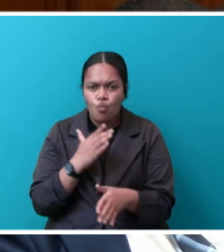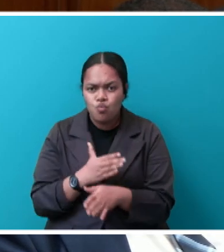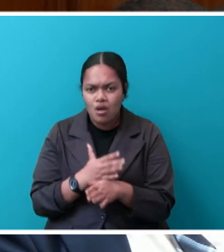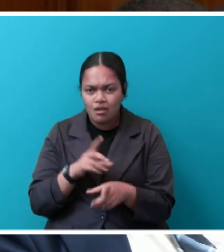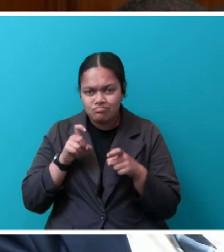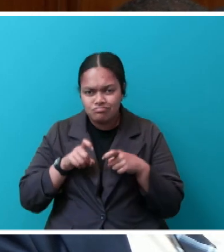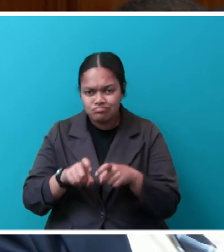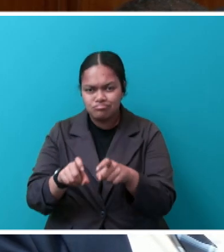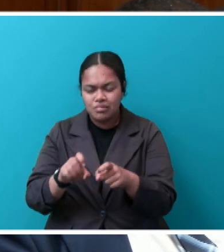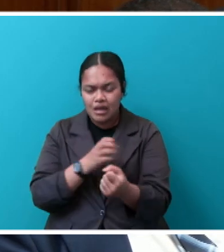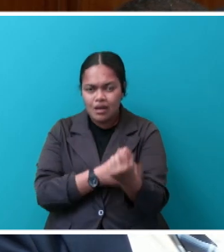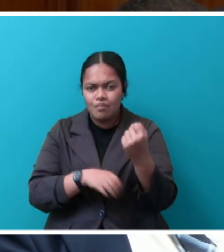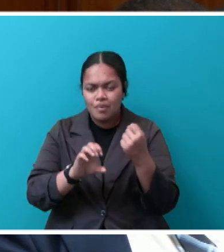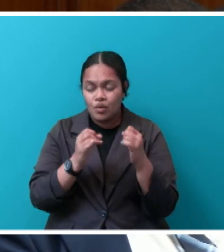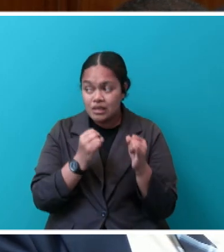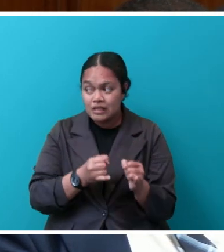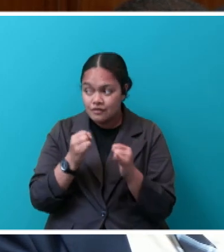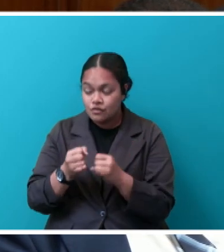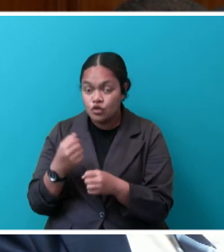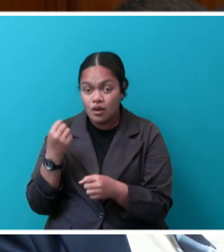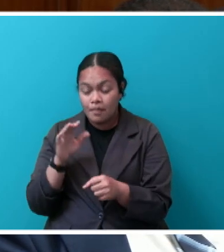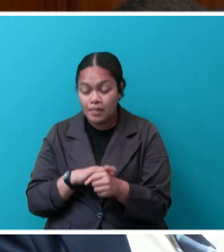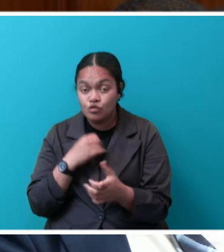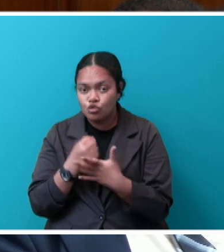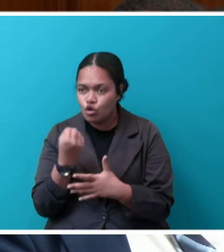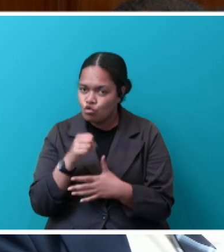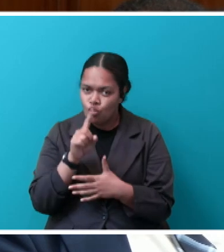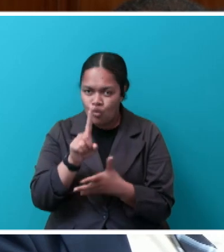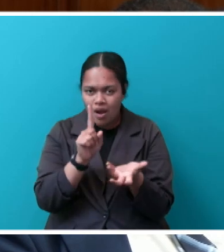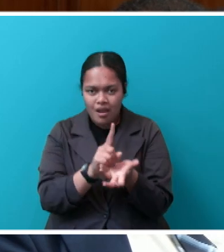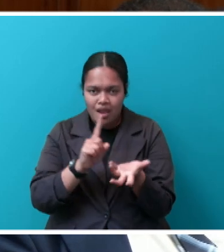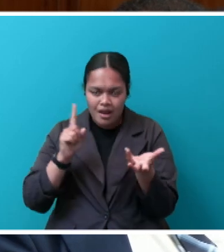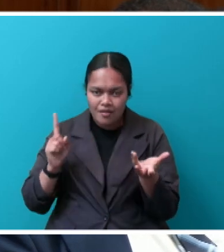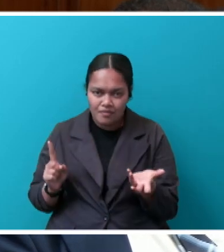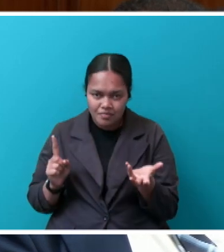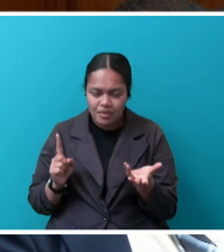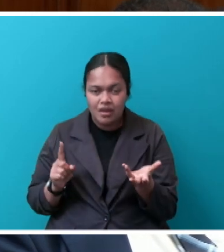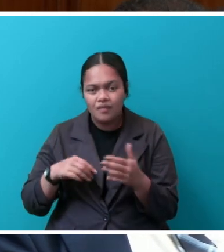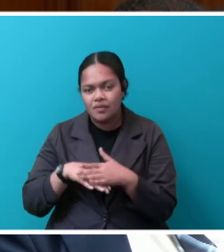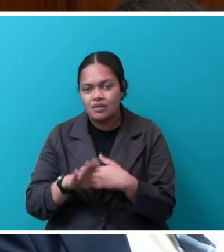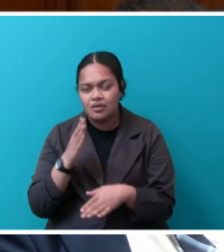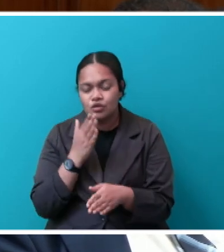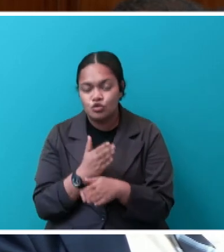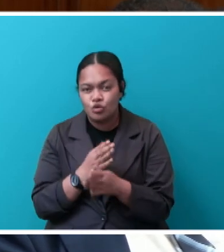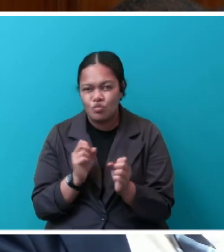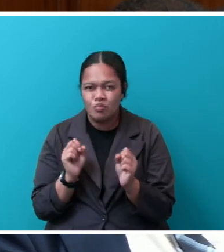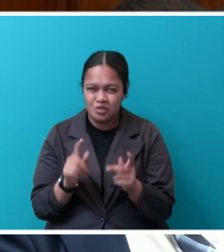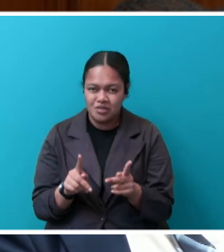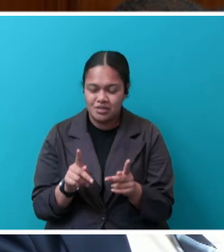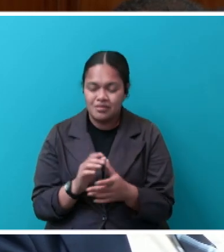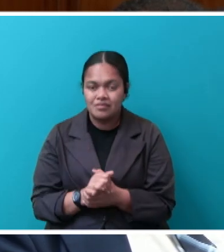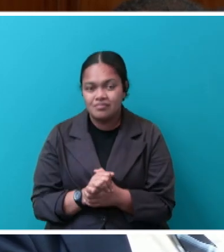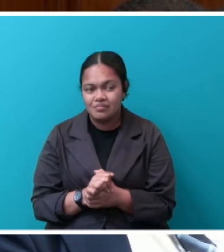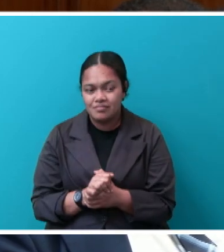individuals and ensuring that no one is left behind in the quest for employment opportunities. Mr. Speaker,